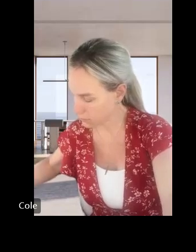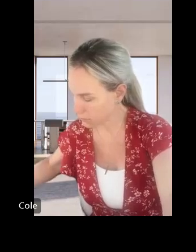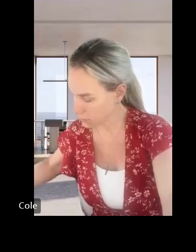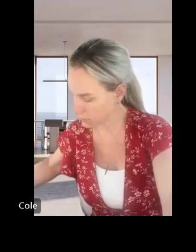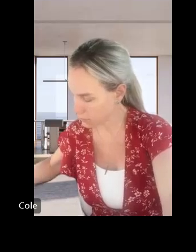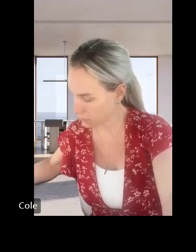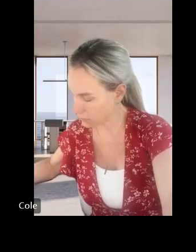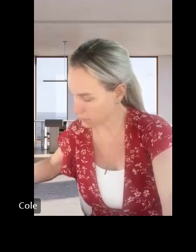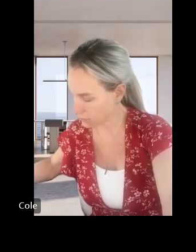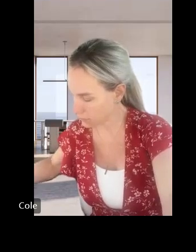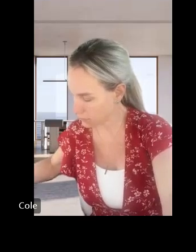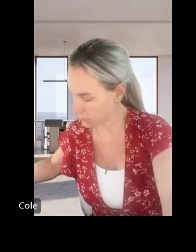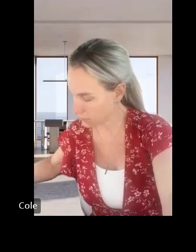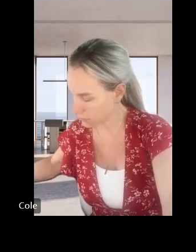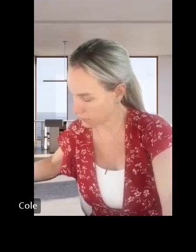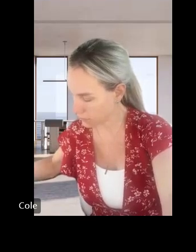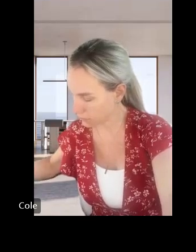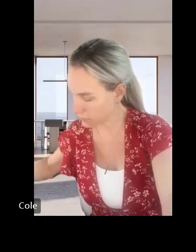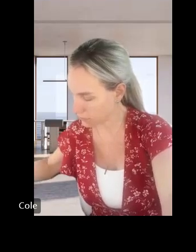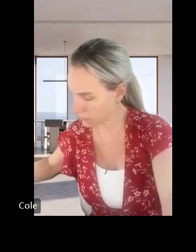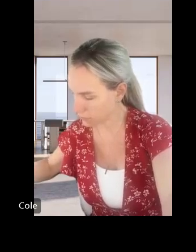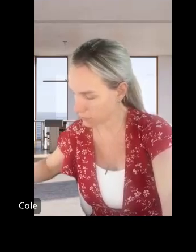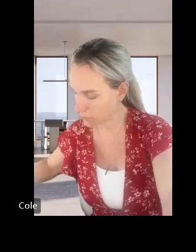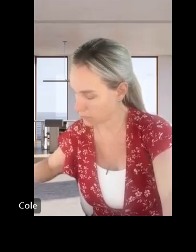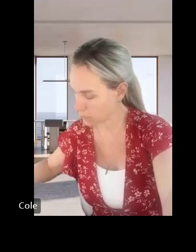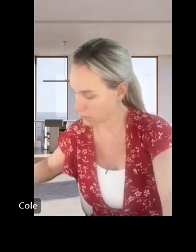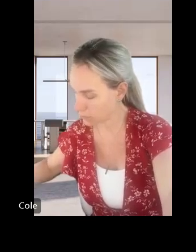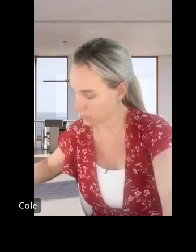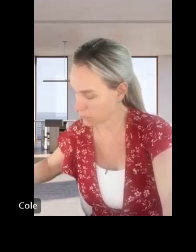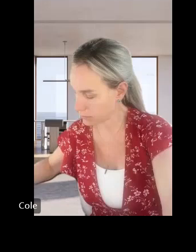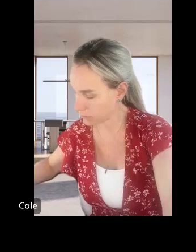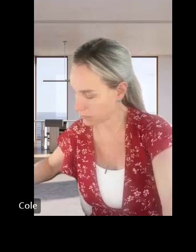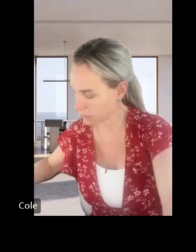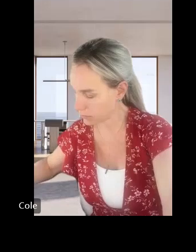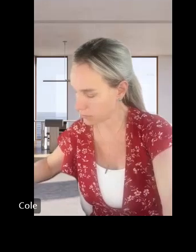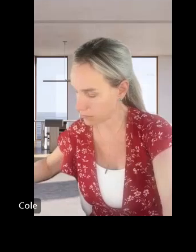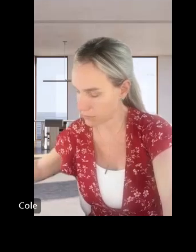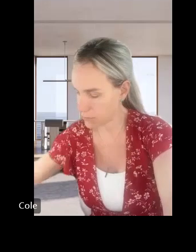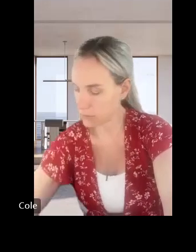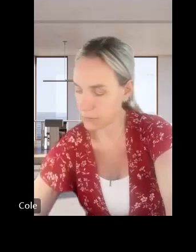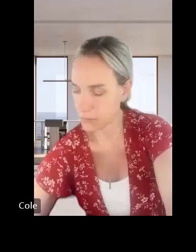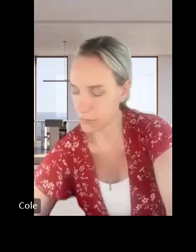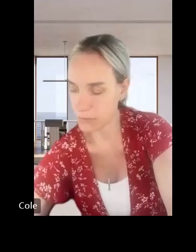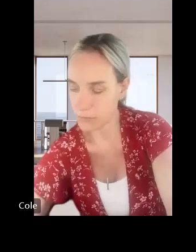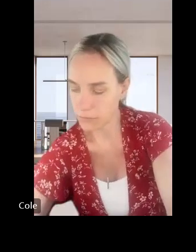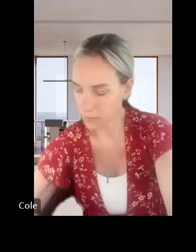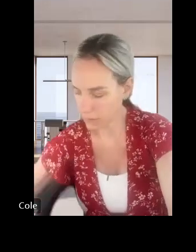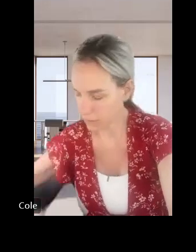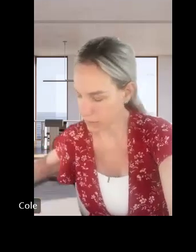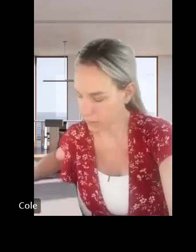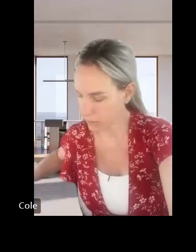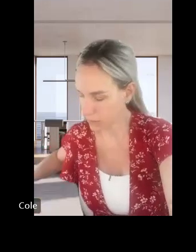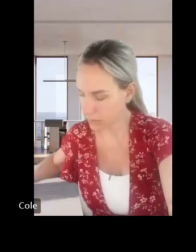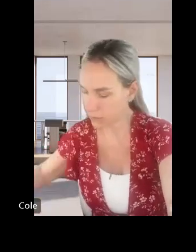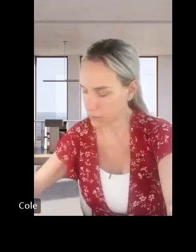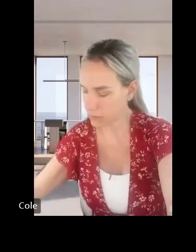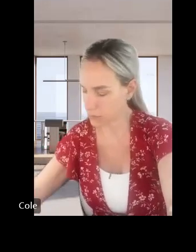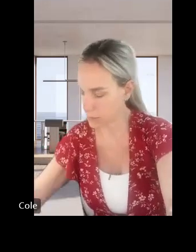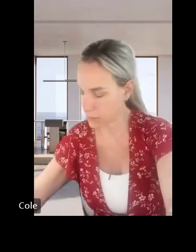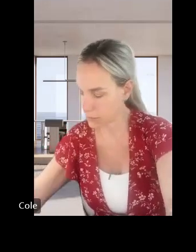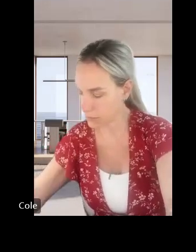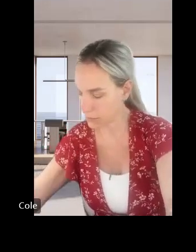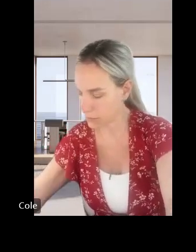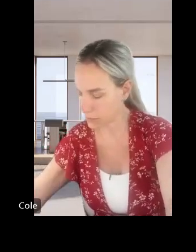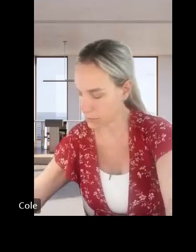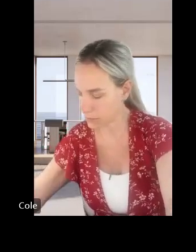were asked to select all that they thought were important.